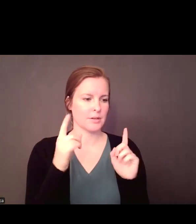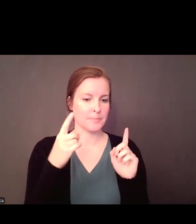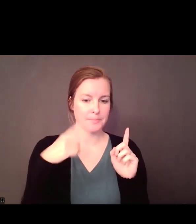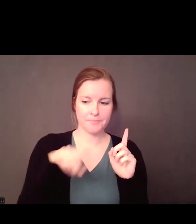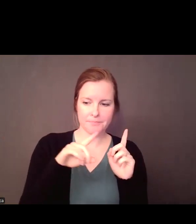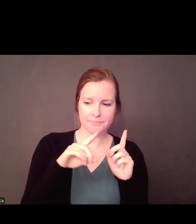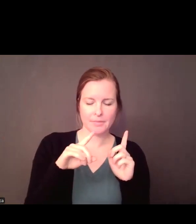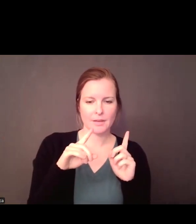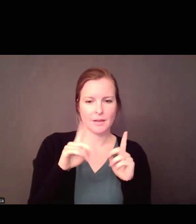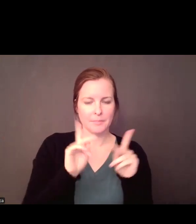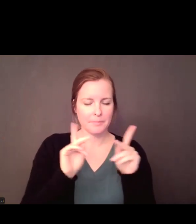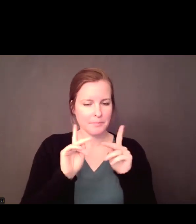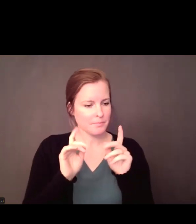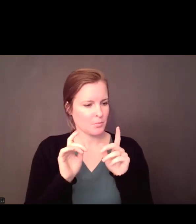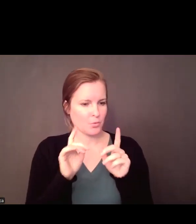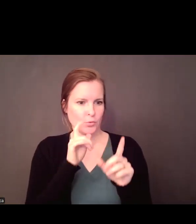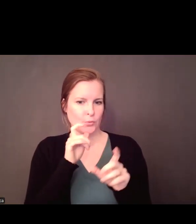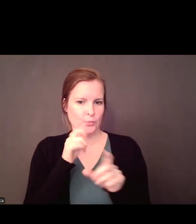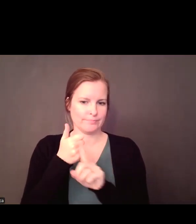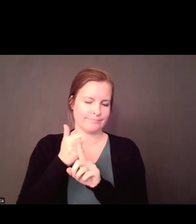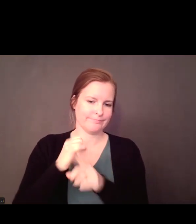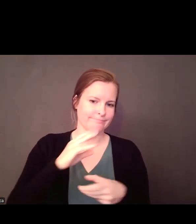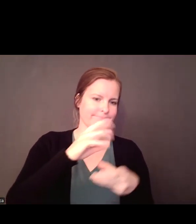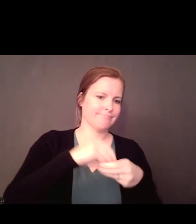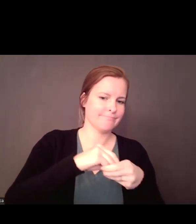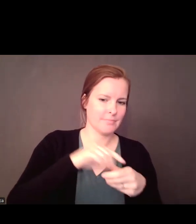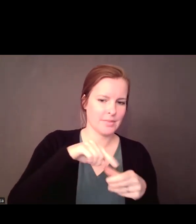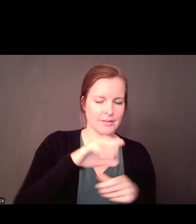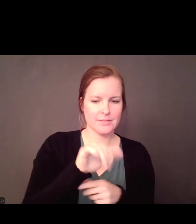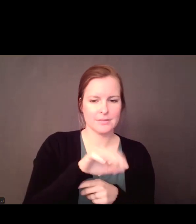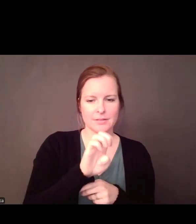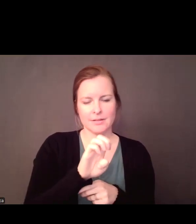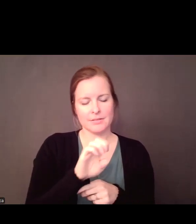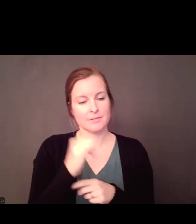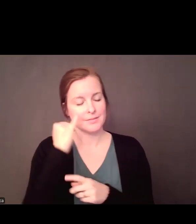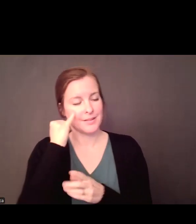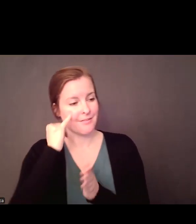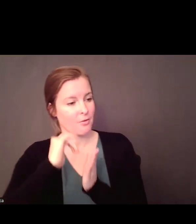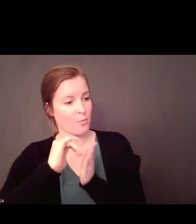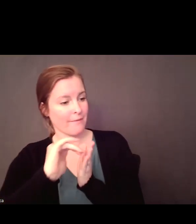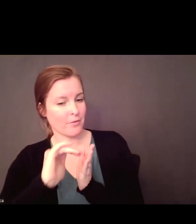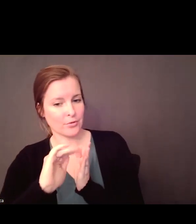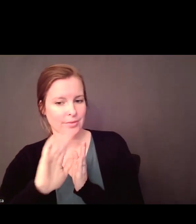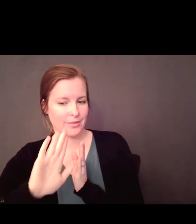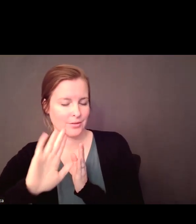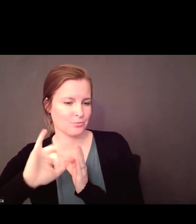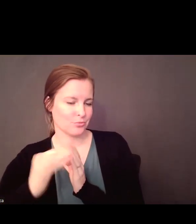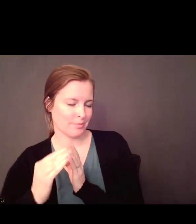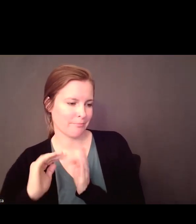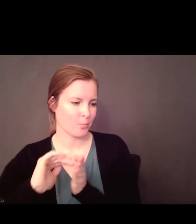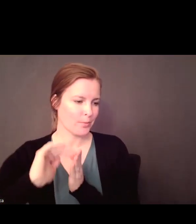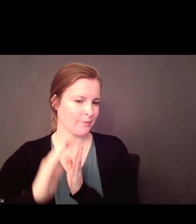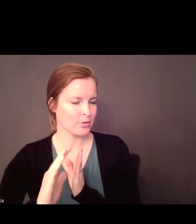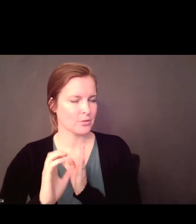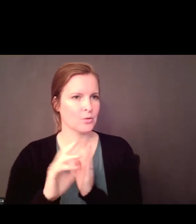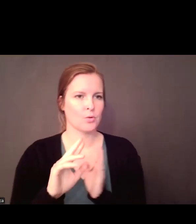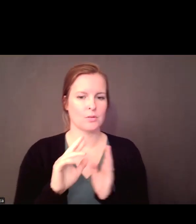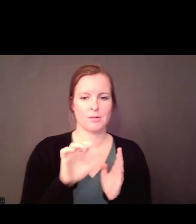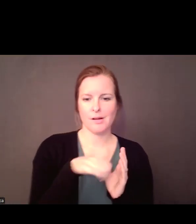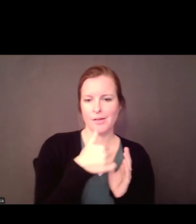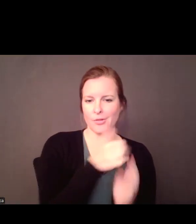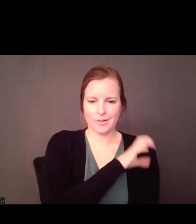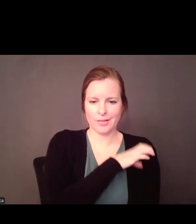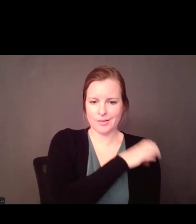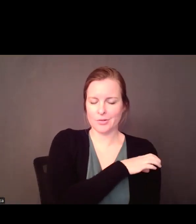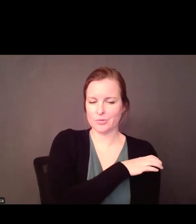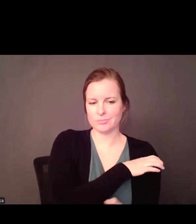maybe through the waiver side, or they could be other clinical providers that may or may not be